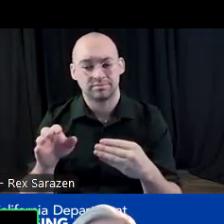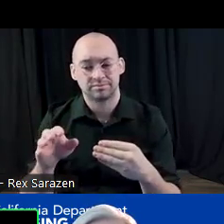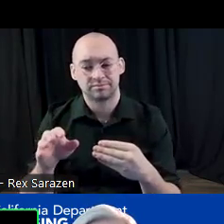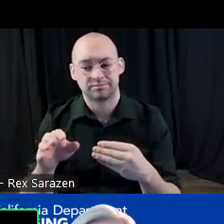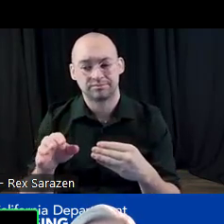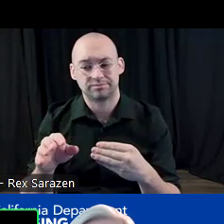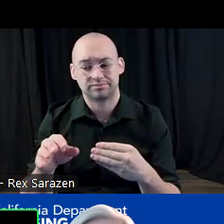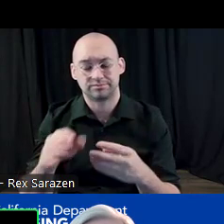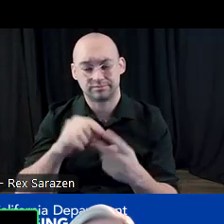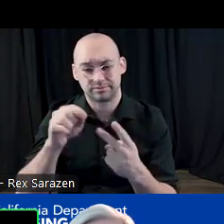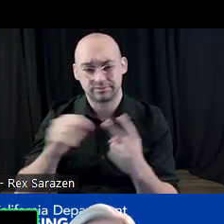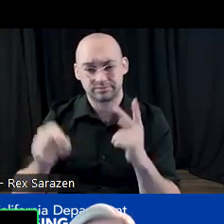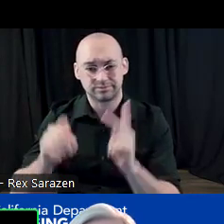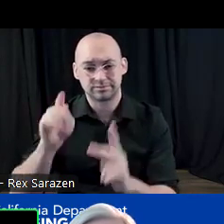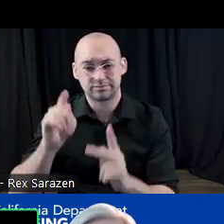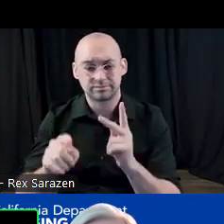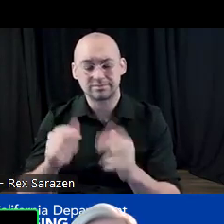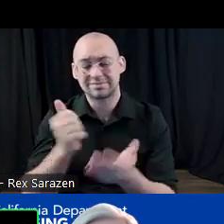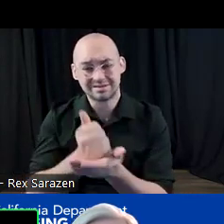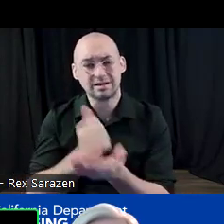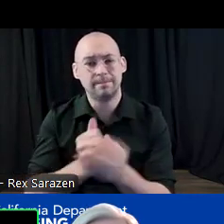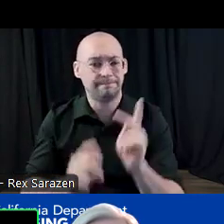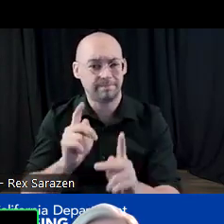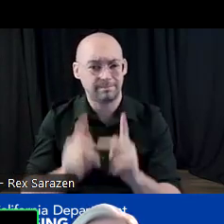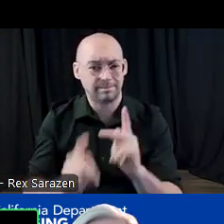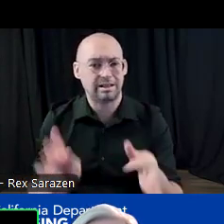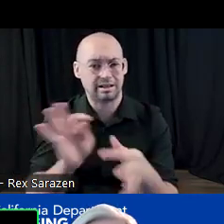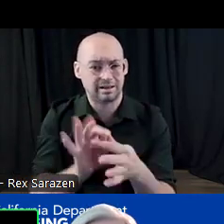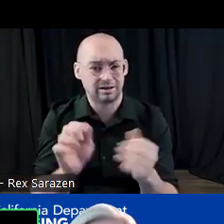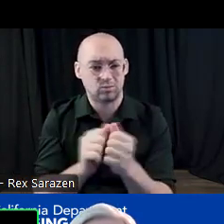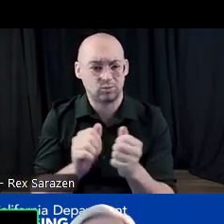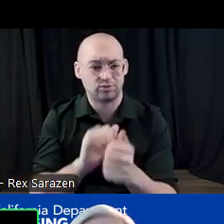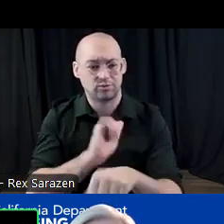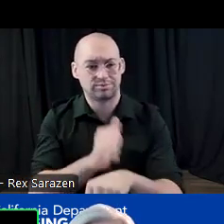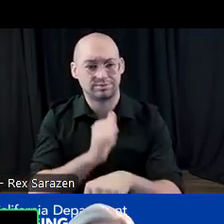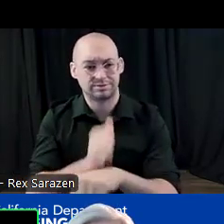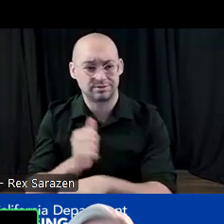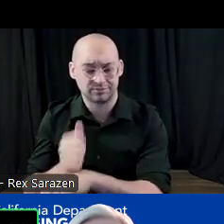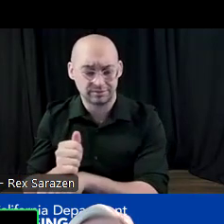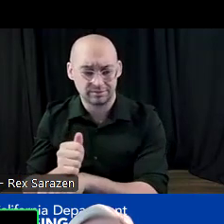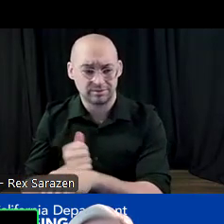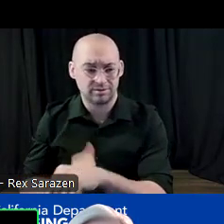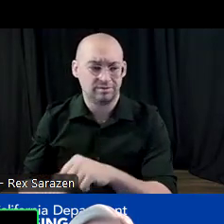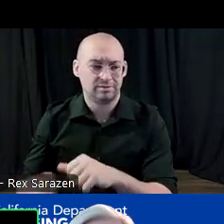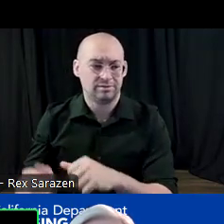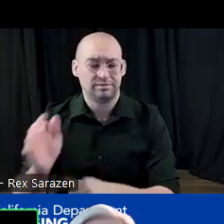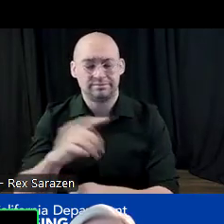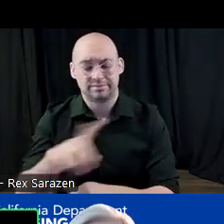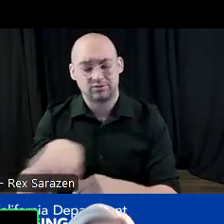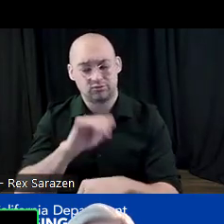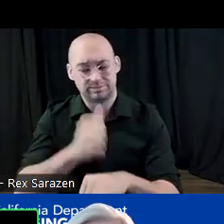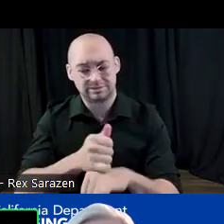helping people connect with their representatives to, you know, tell their